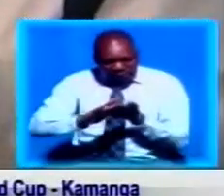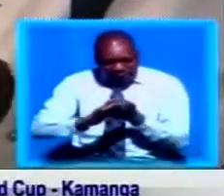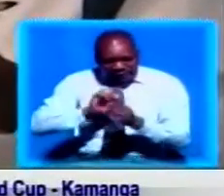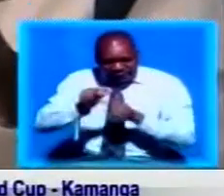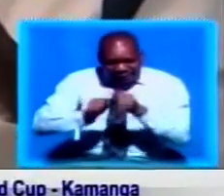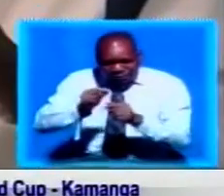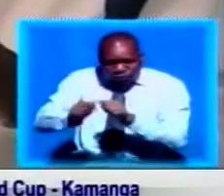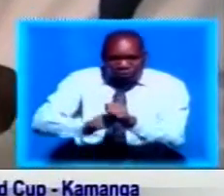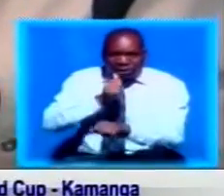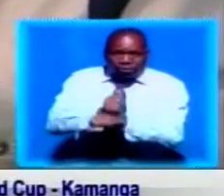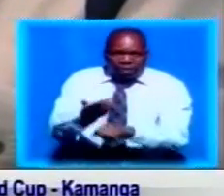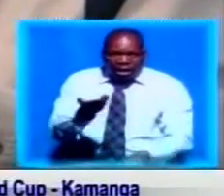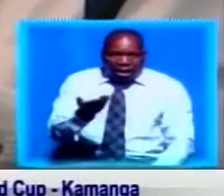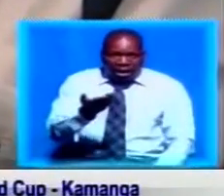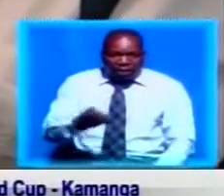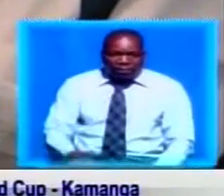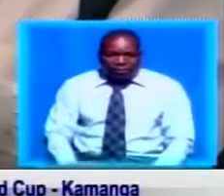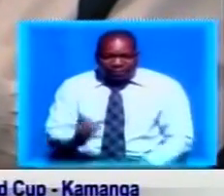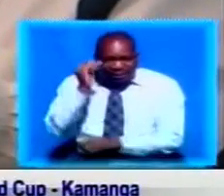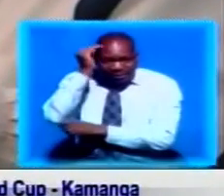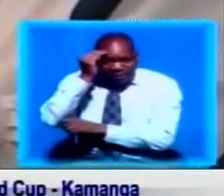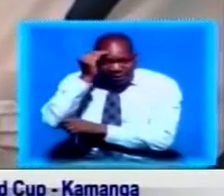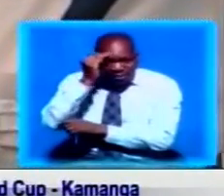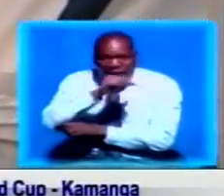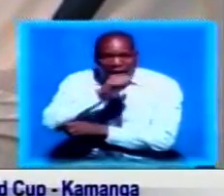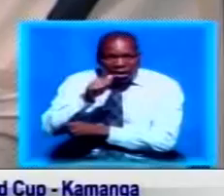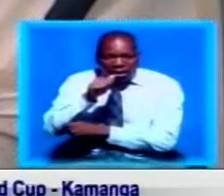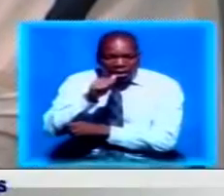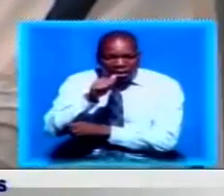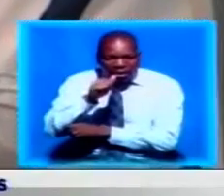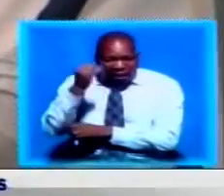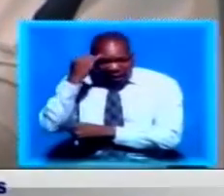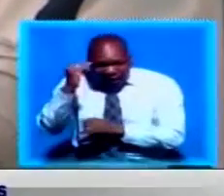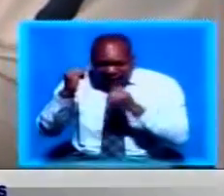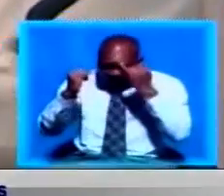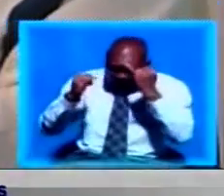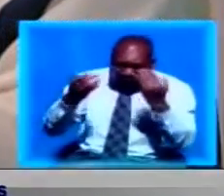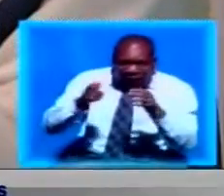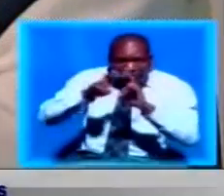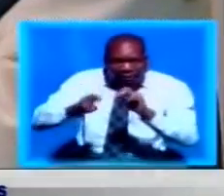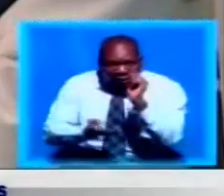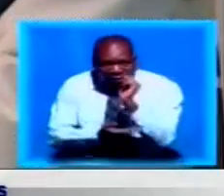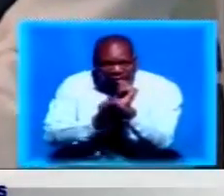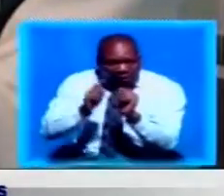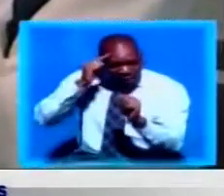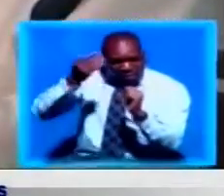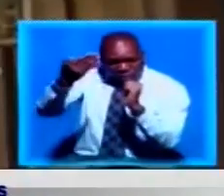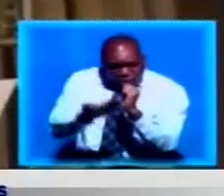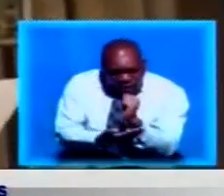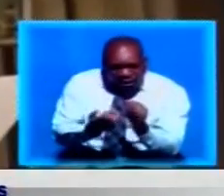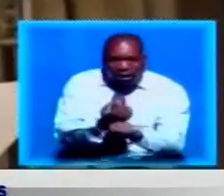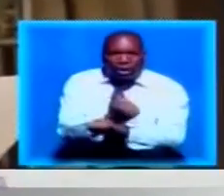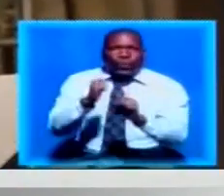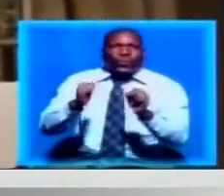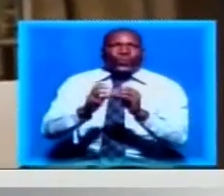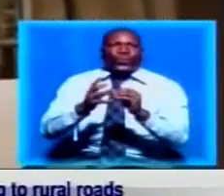notes that government through the Ministry of Agriculture will welcome innovative research and development to address the pandemic.